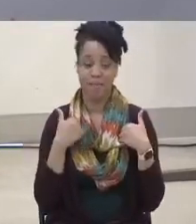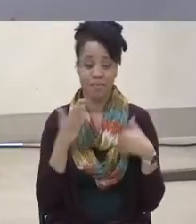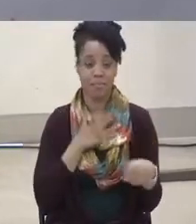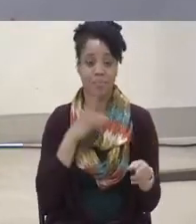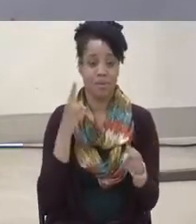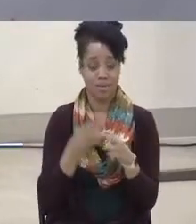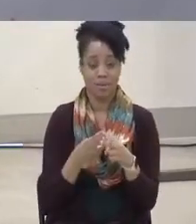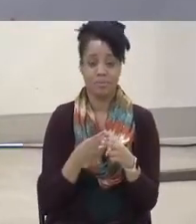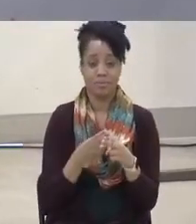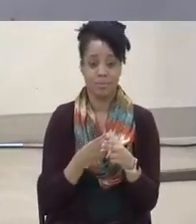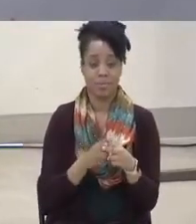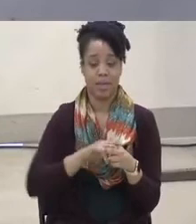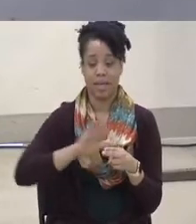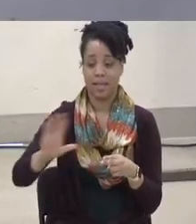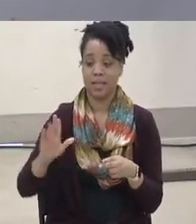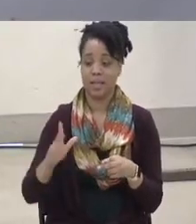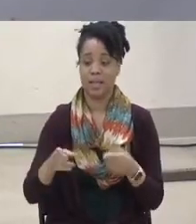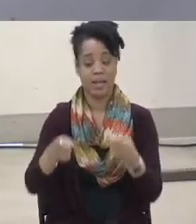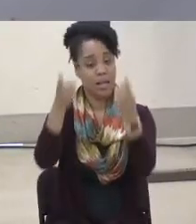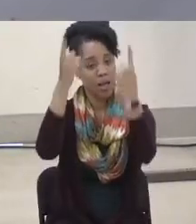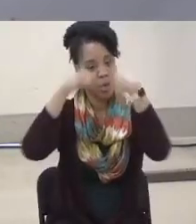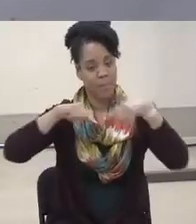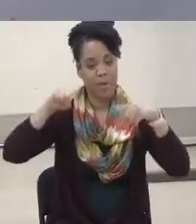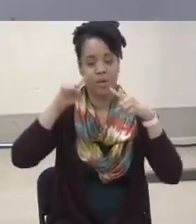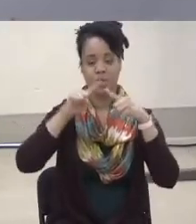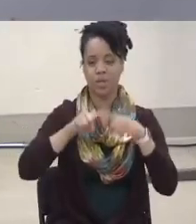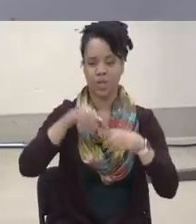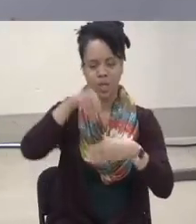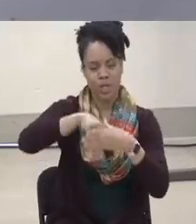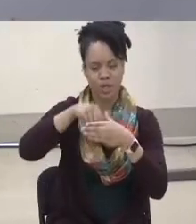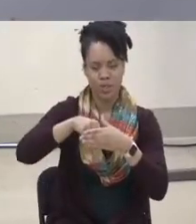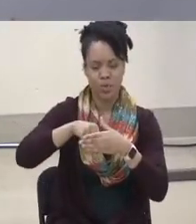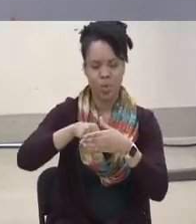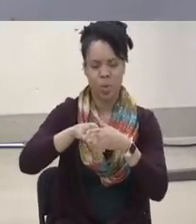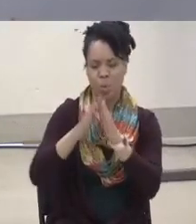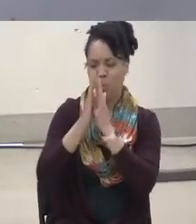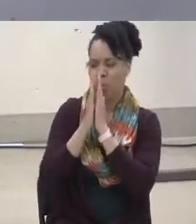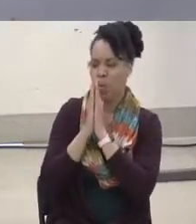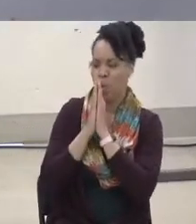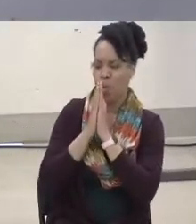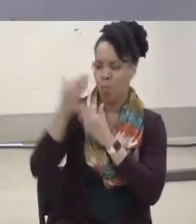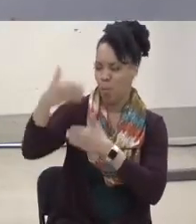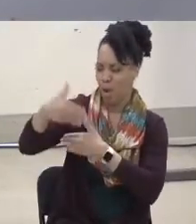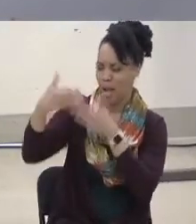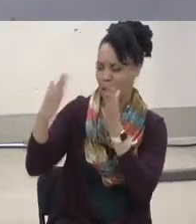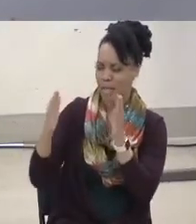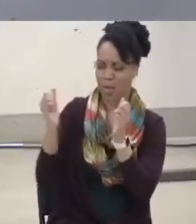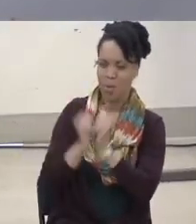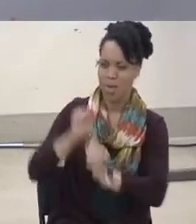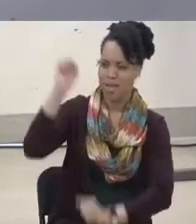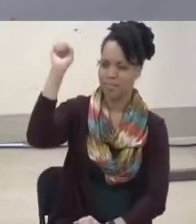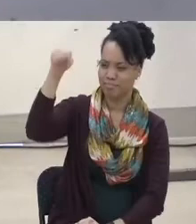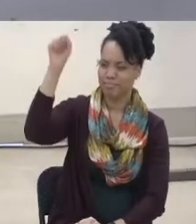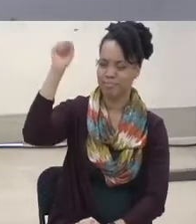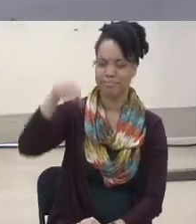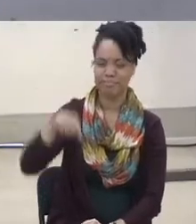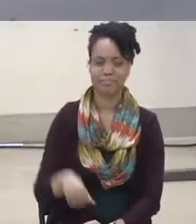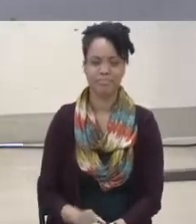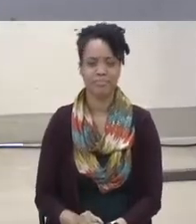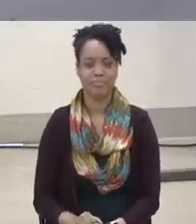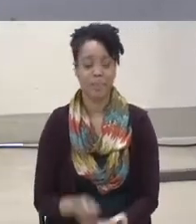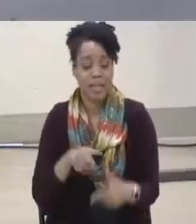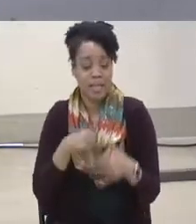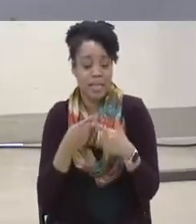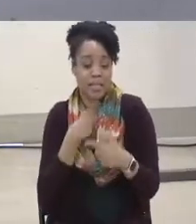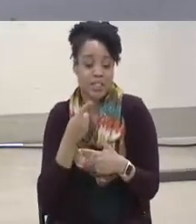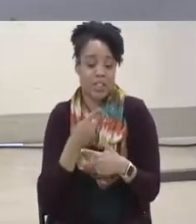mi nombre, they're coming into the prayer closet with a yes, entran a su cámara secreta con un sí and then they start